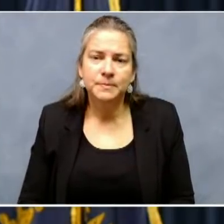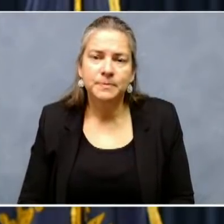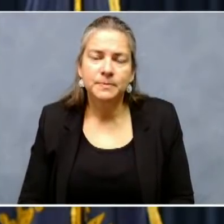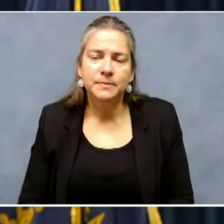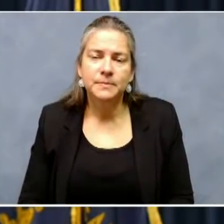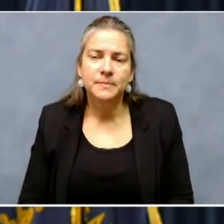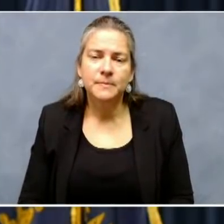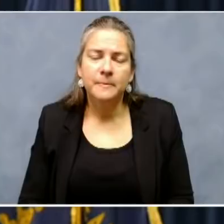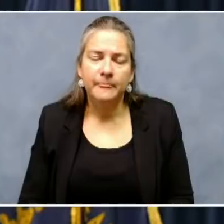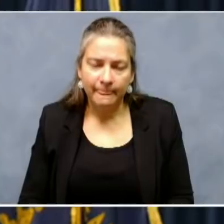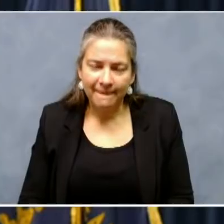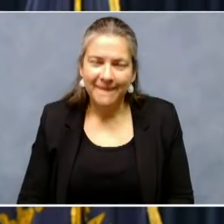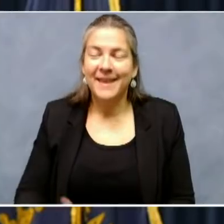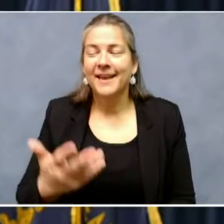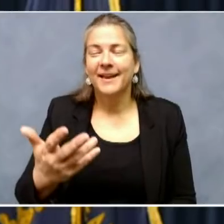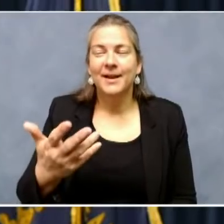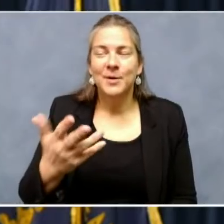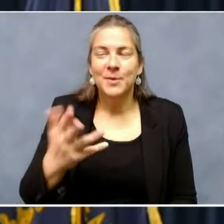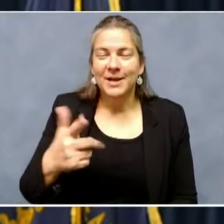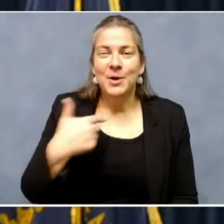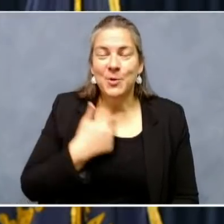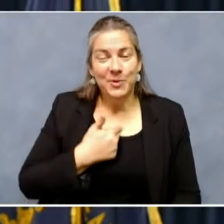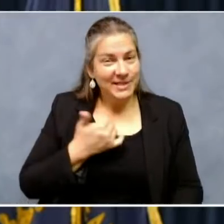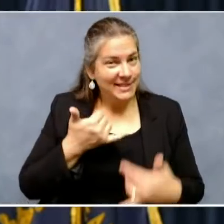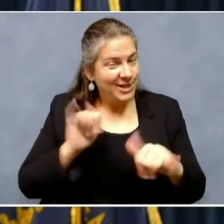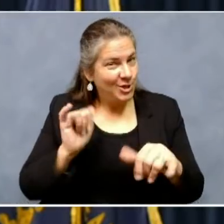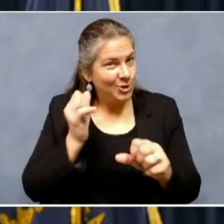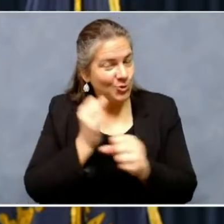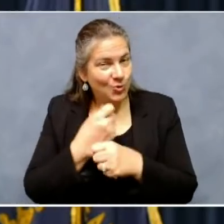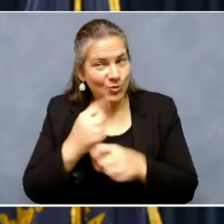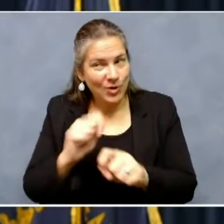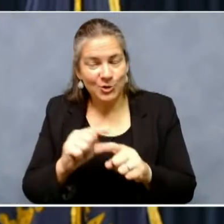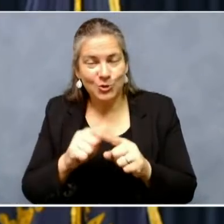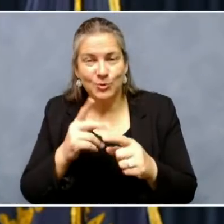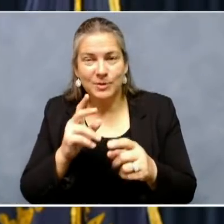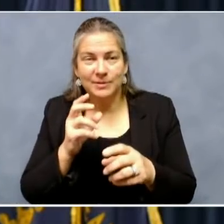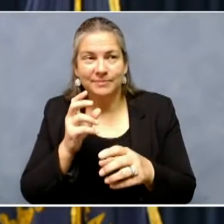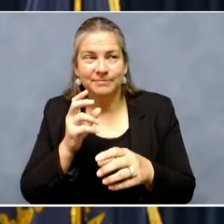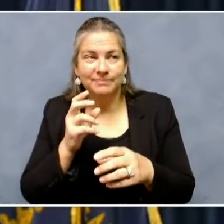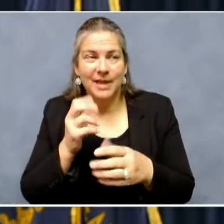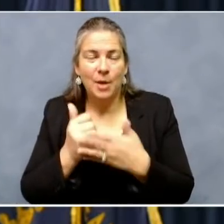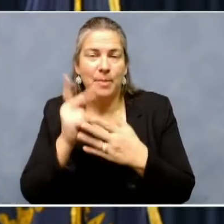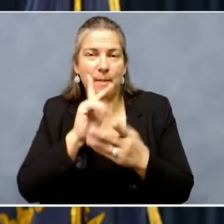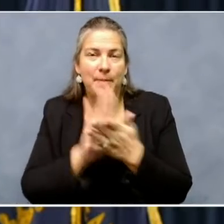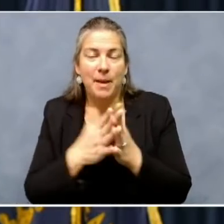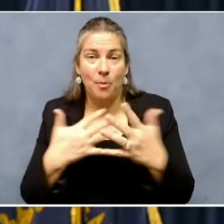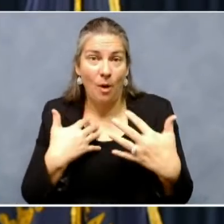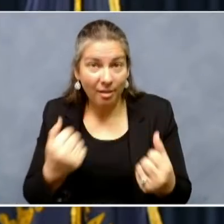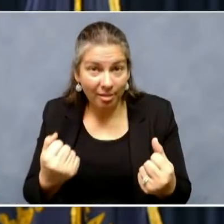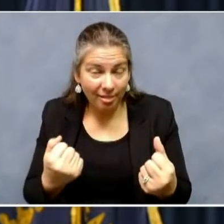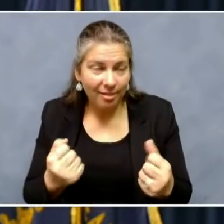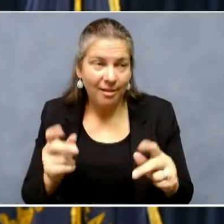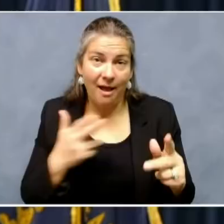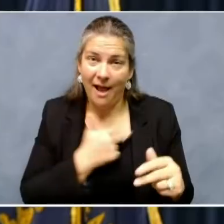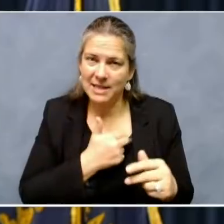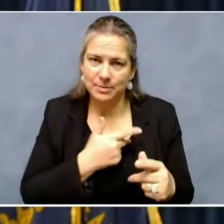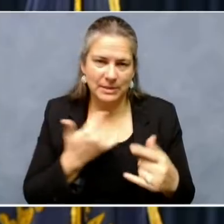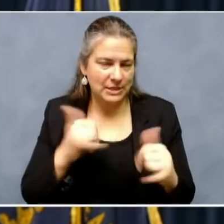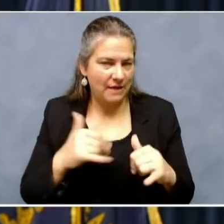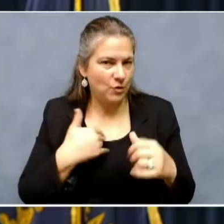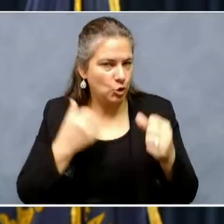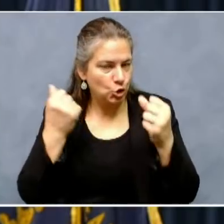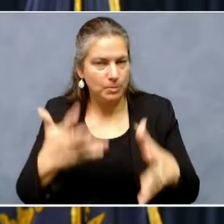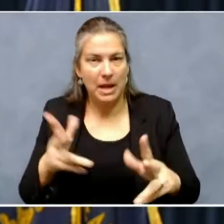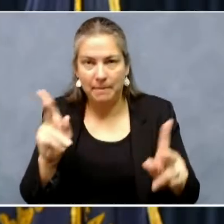still trying to get people well, as hospitals still have too many people. But I